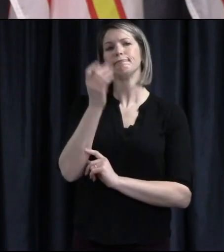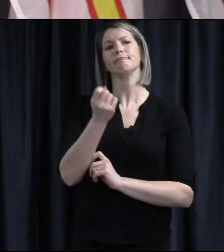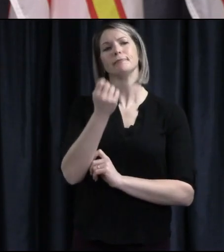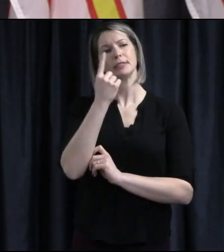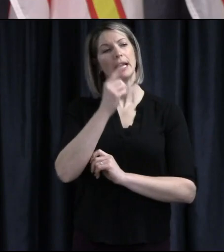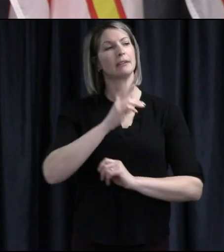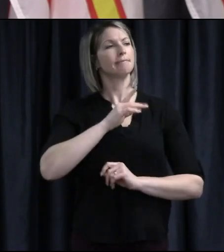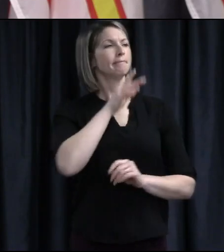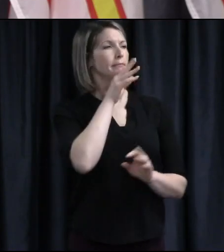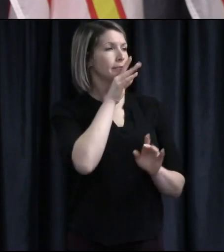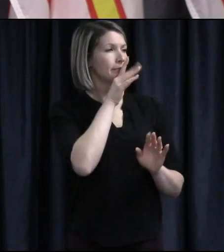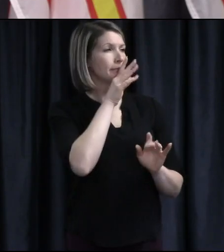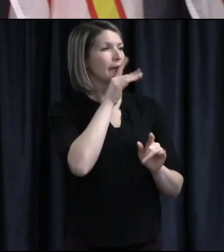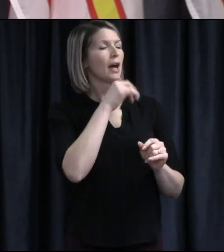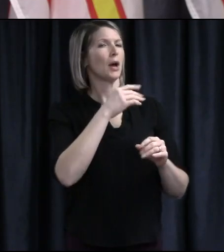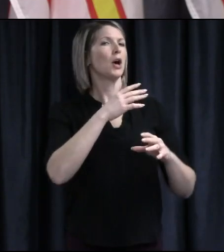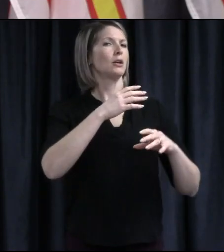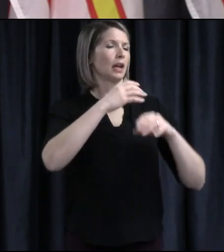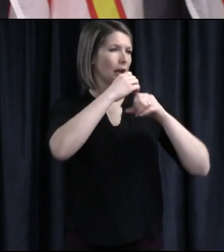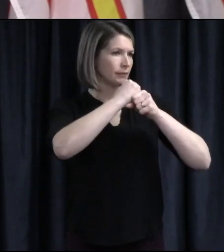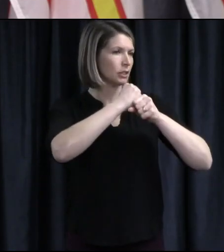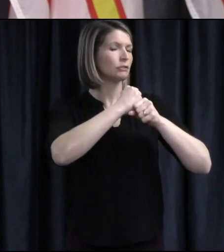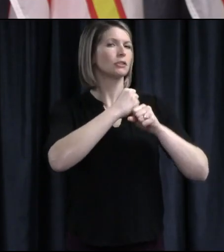privacy as much as possible.